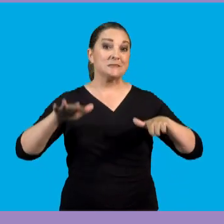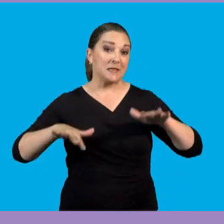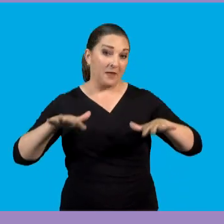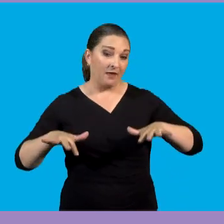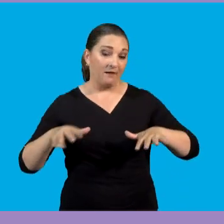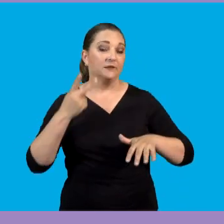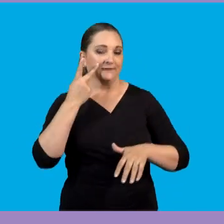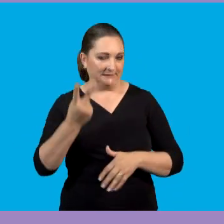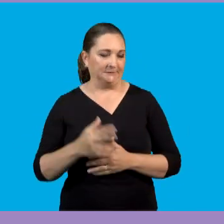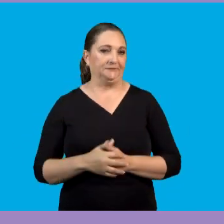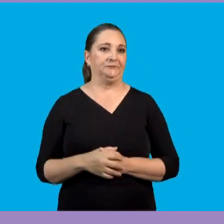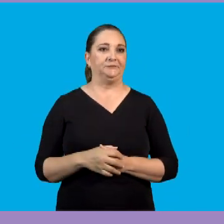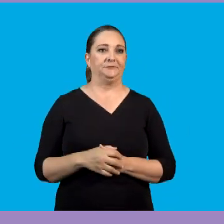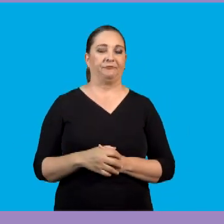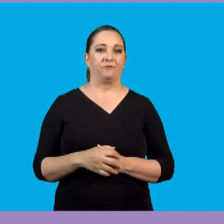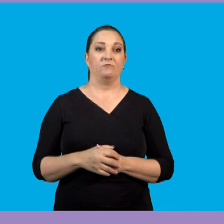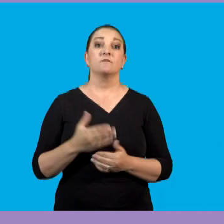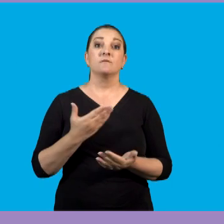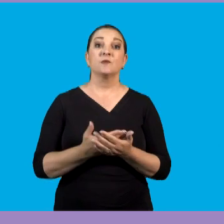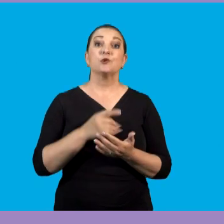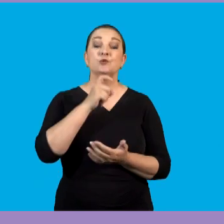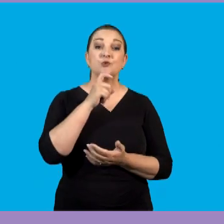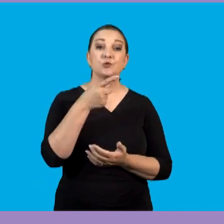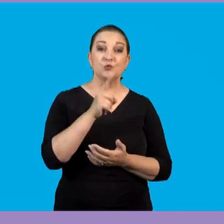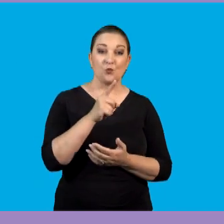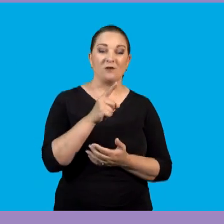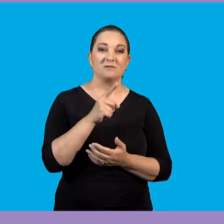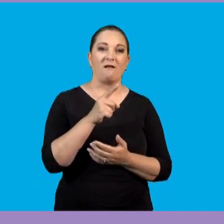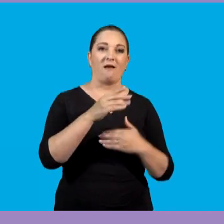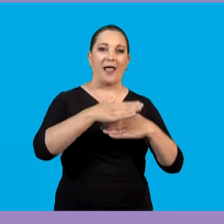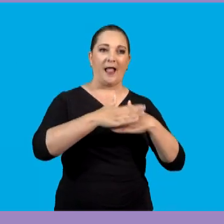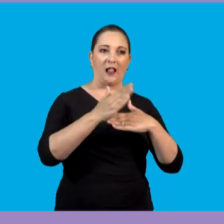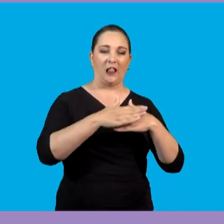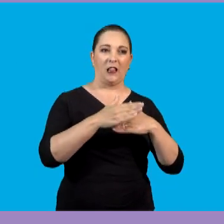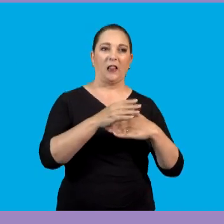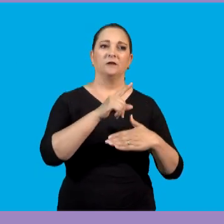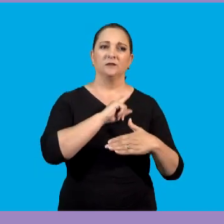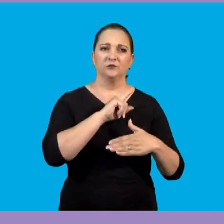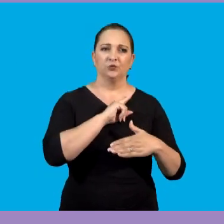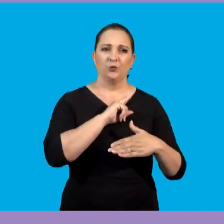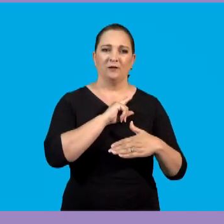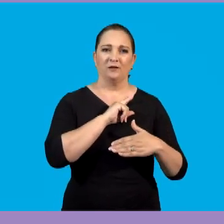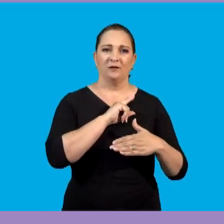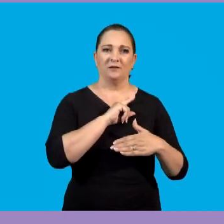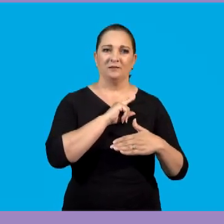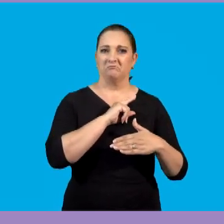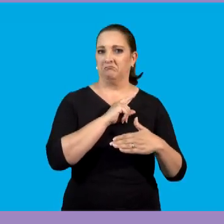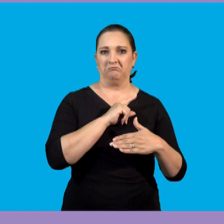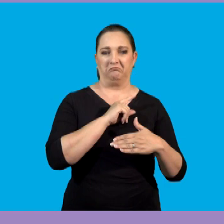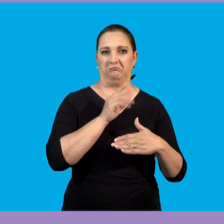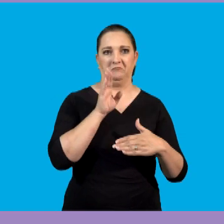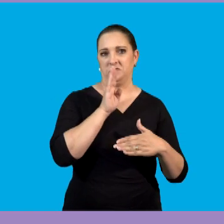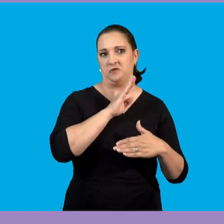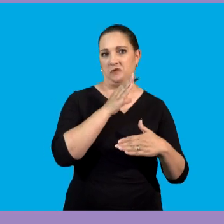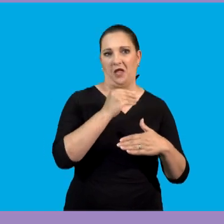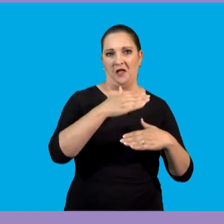proving similarity here. That means that we can use our angles, since we can see that these two triangles, they do not have the